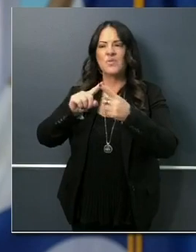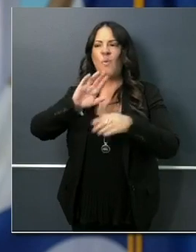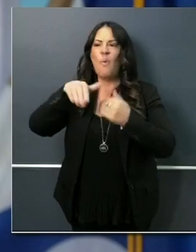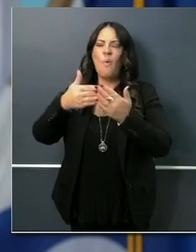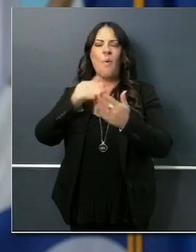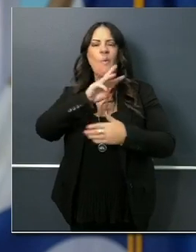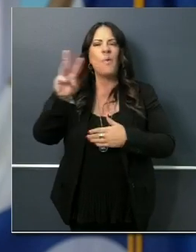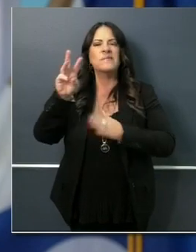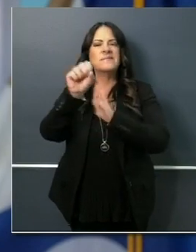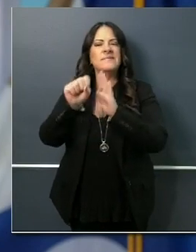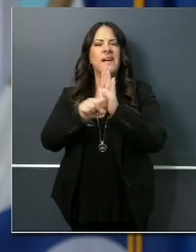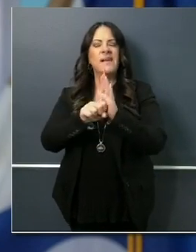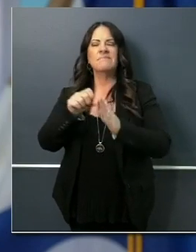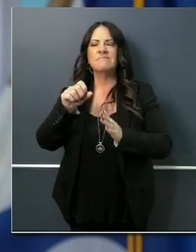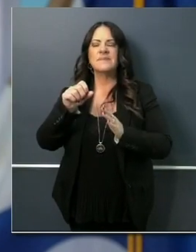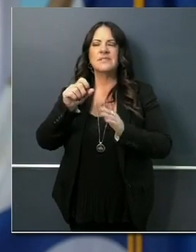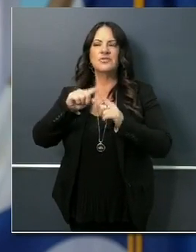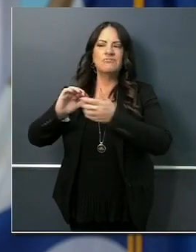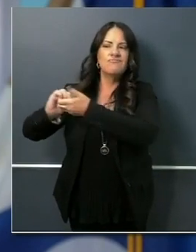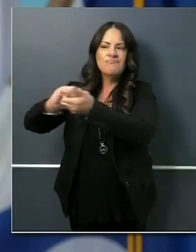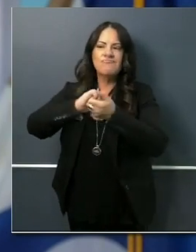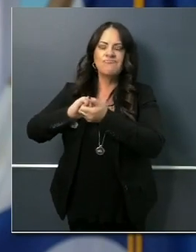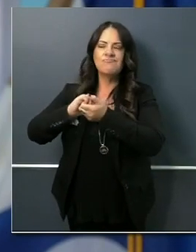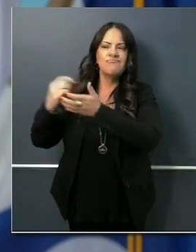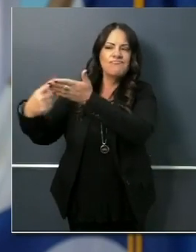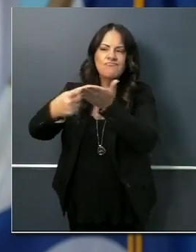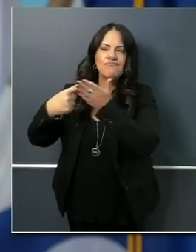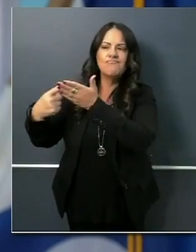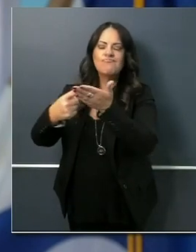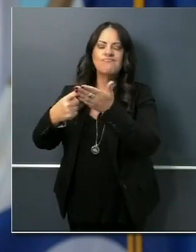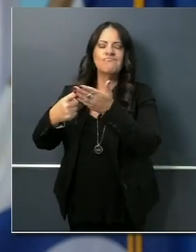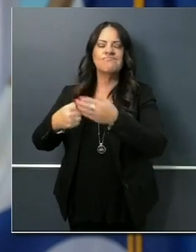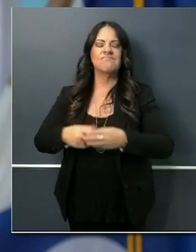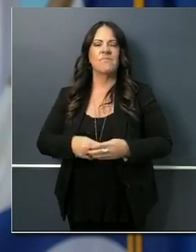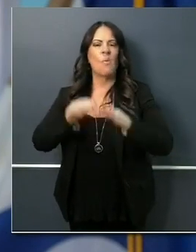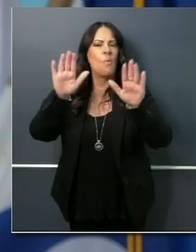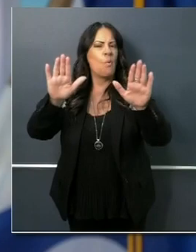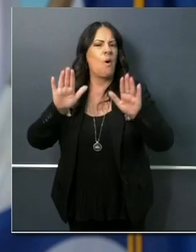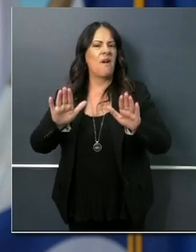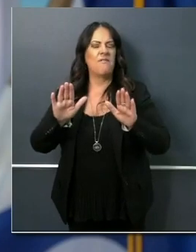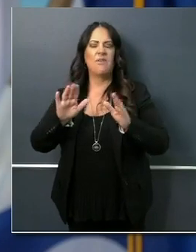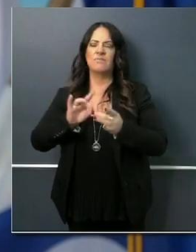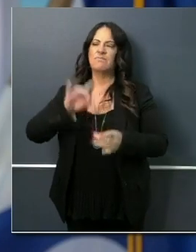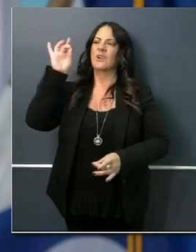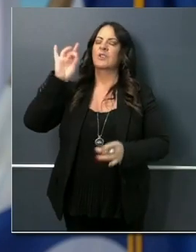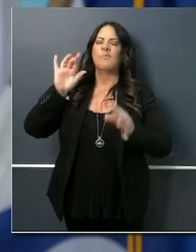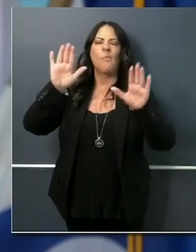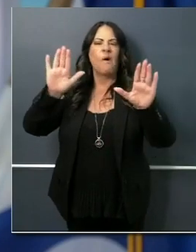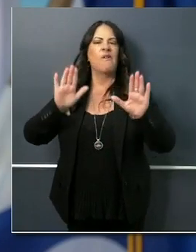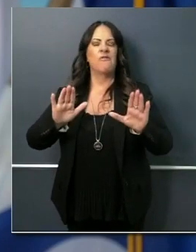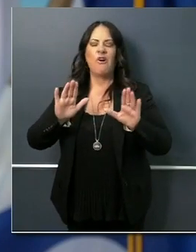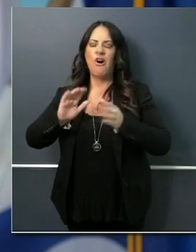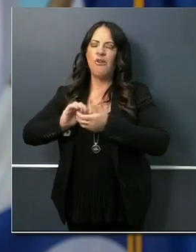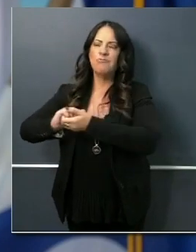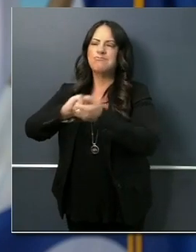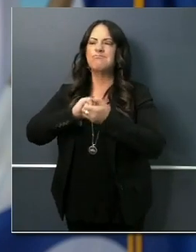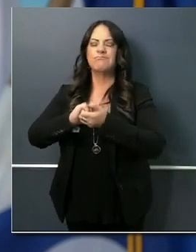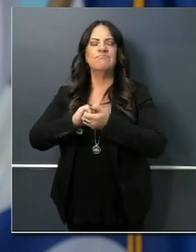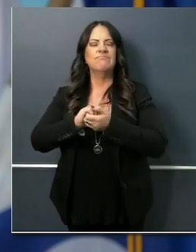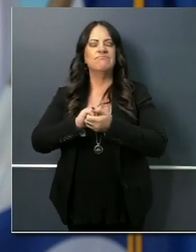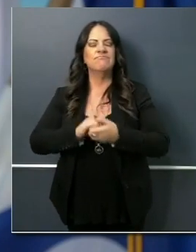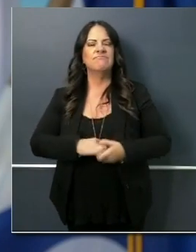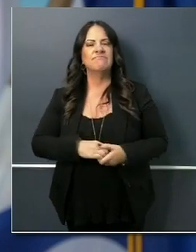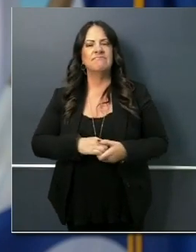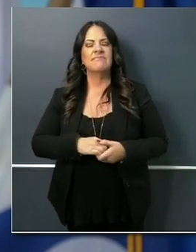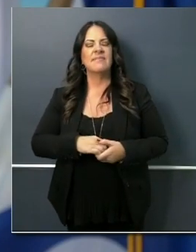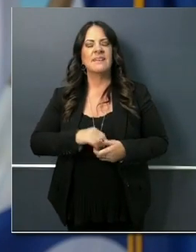but we look forward, in addition to that, to continuing the collaborative spirit that extends well beyond just the west coast of the United States,